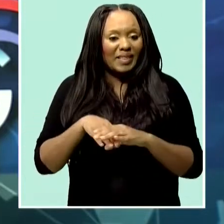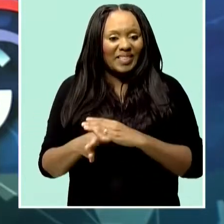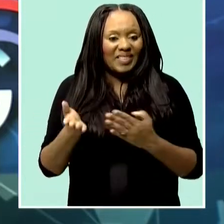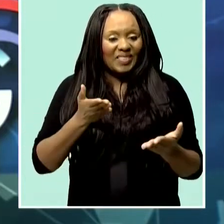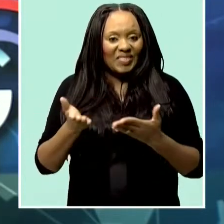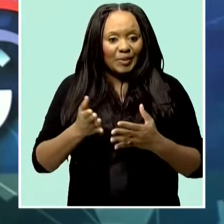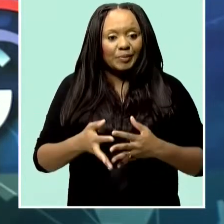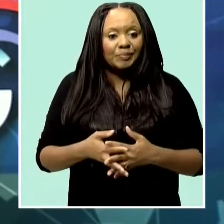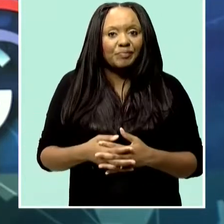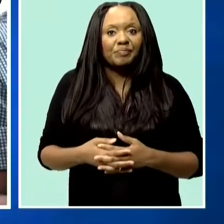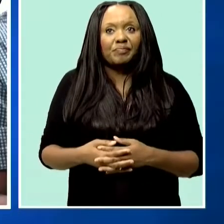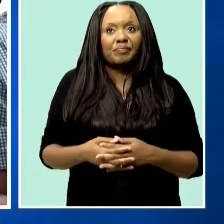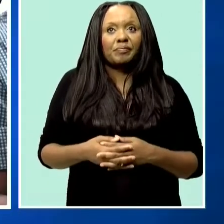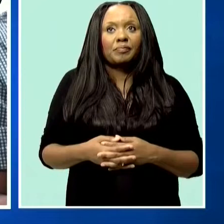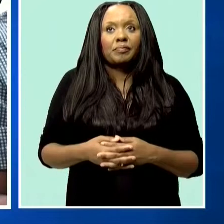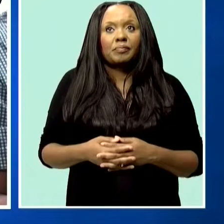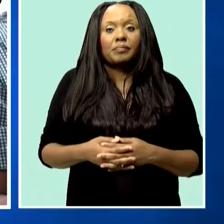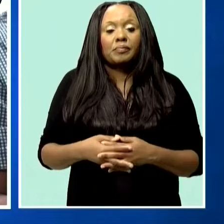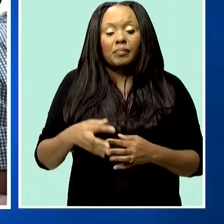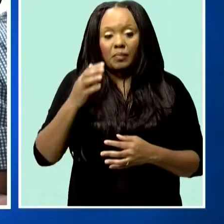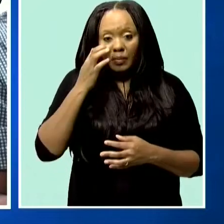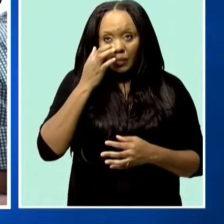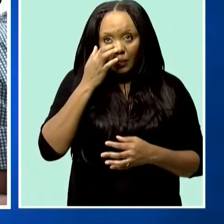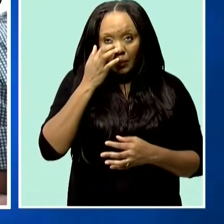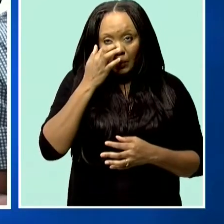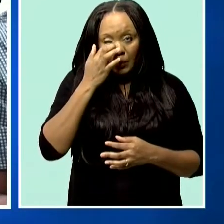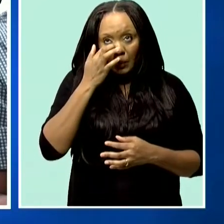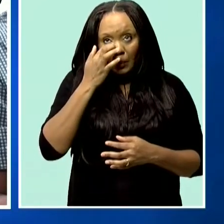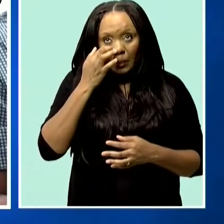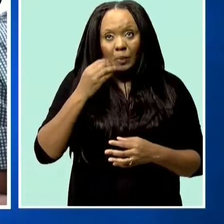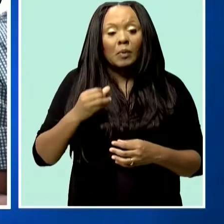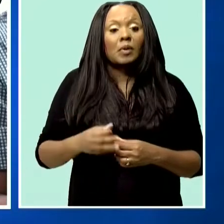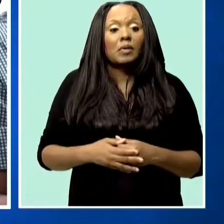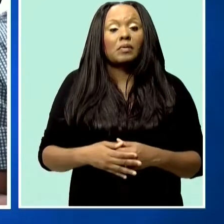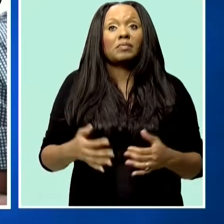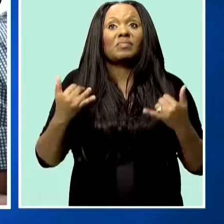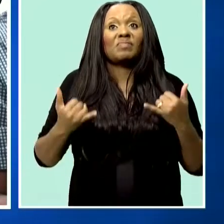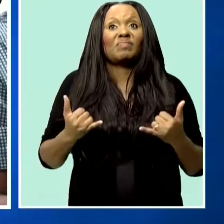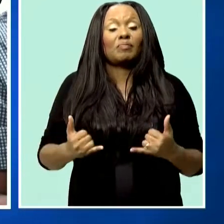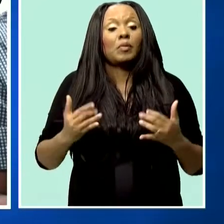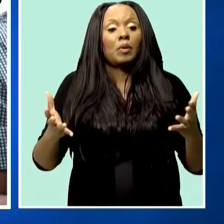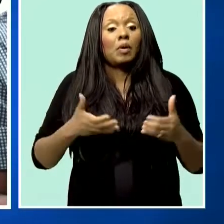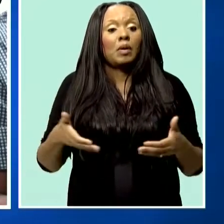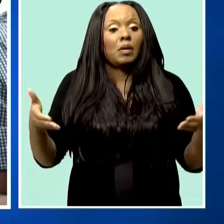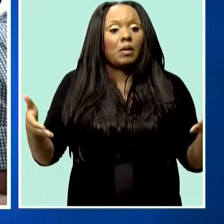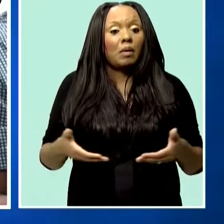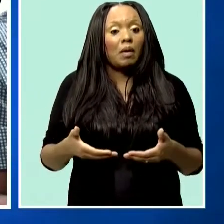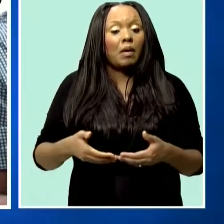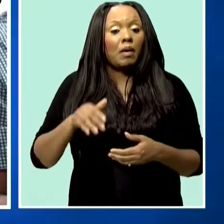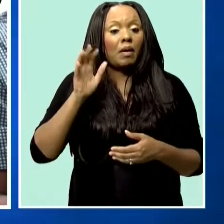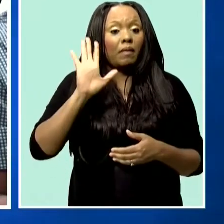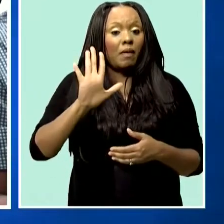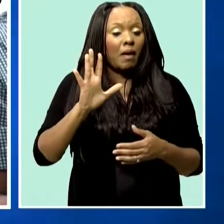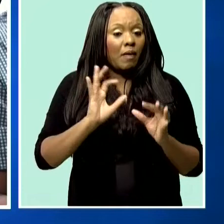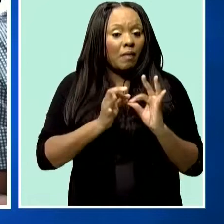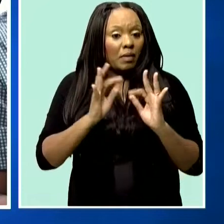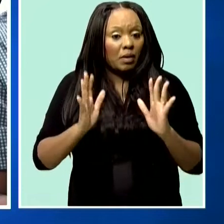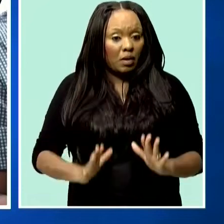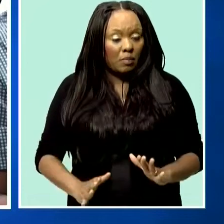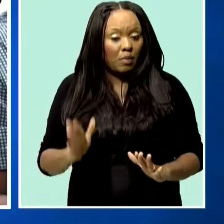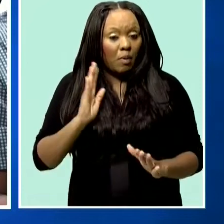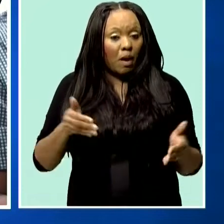services. At present, we're aiming to employ or hire about 5 interpreters who will be on